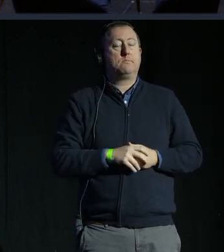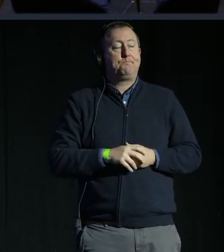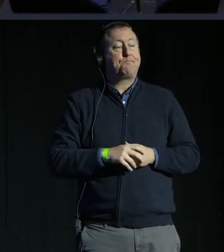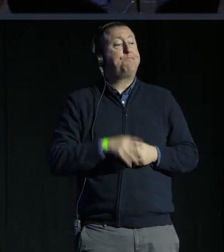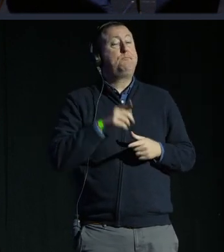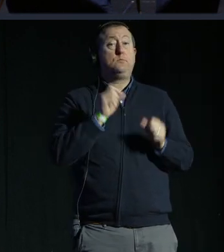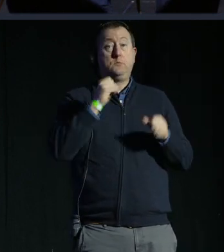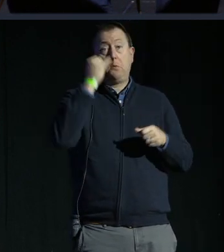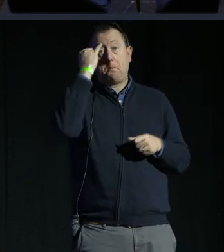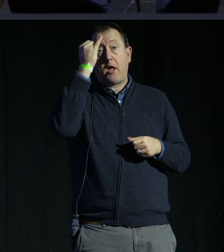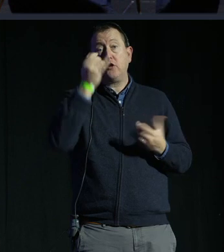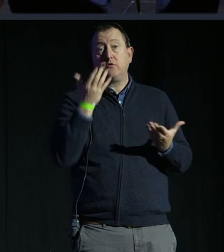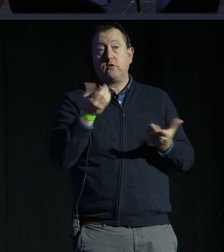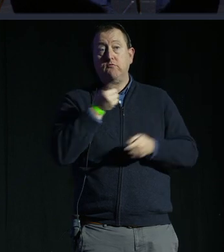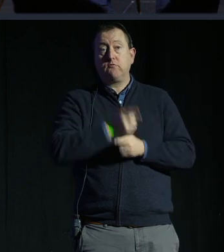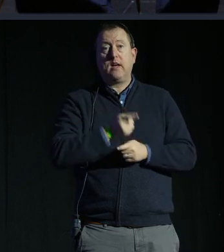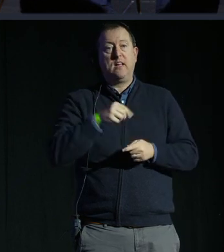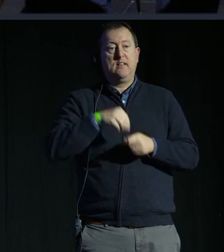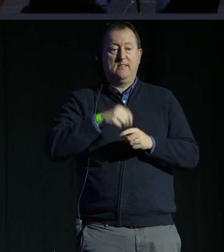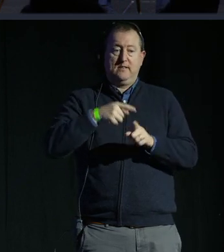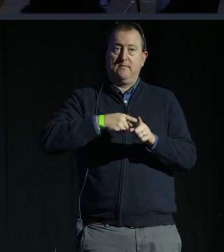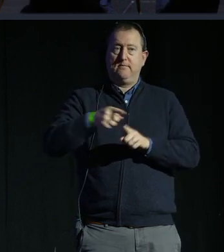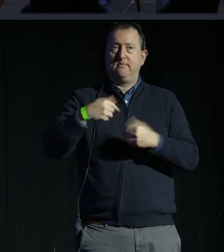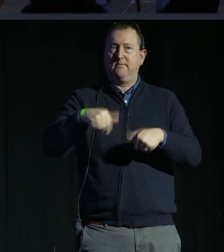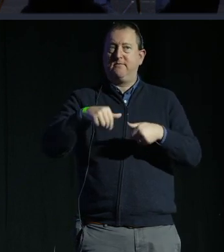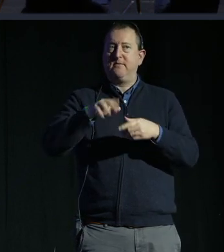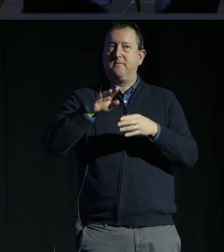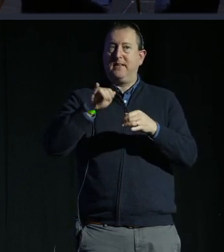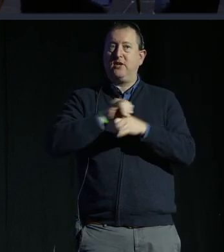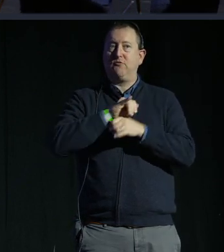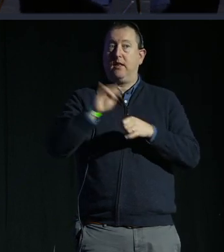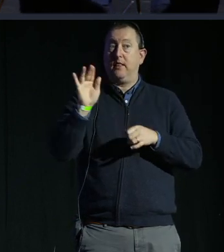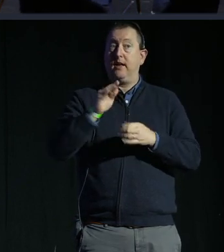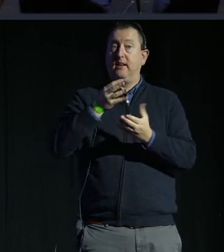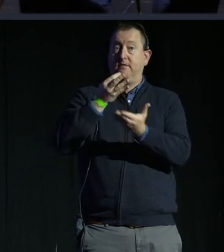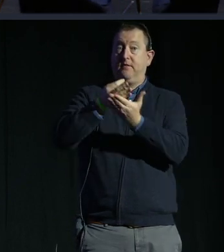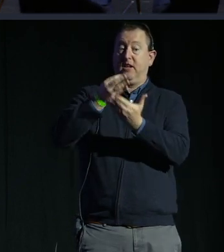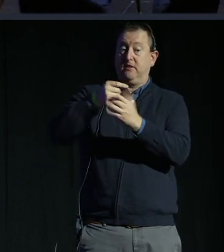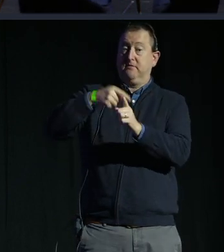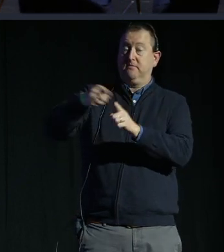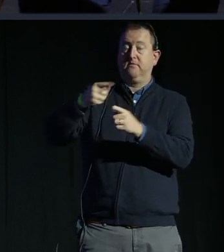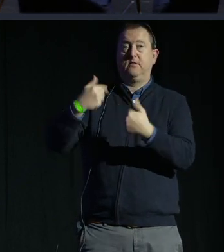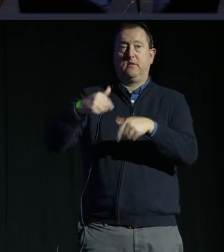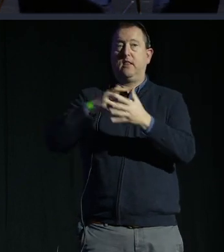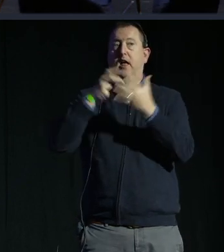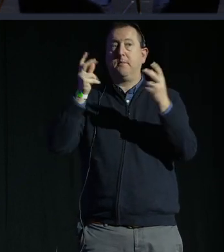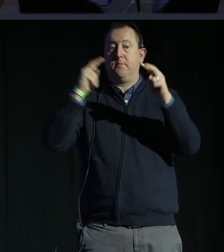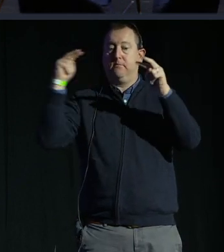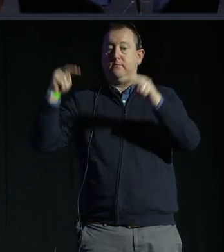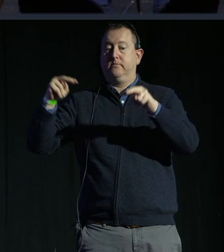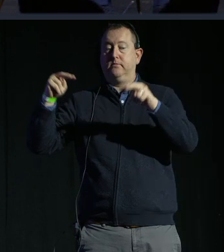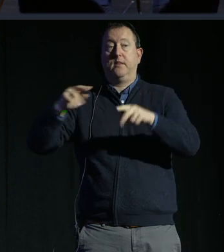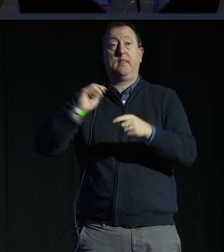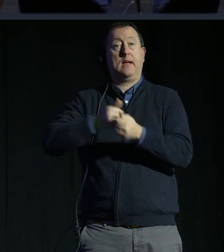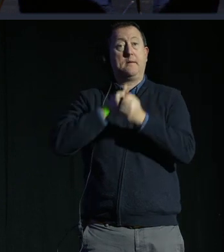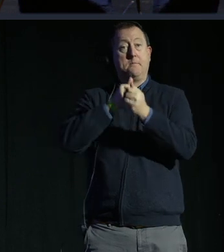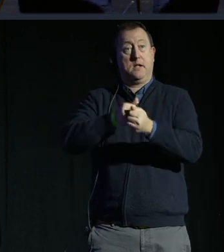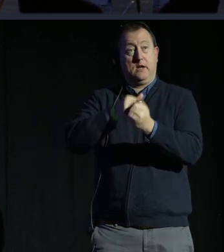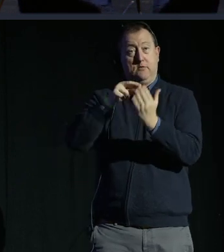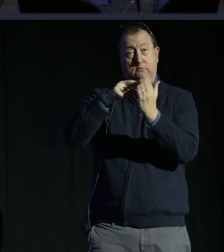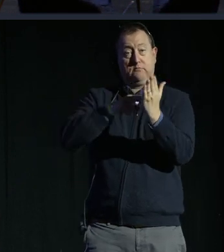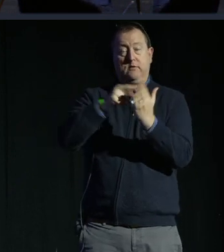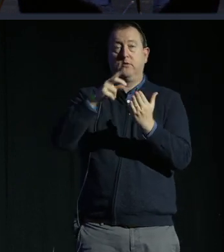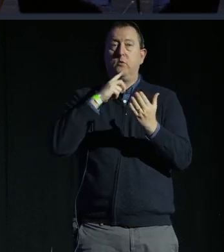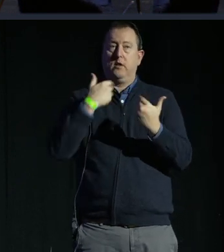you can imagine, also in a heavily scrutinized industry like the financial institution that we are, compliance regulatory requirements